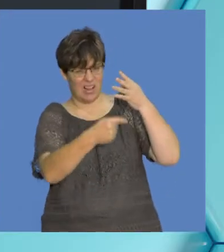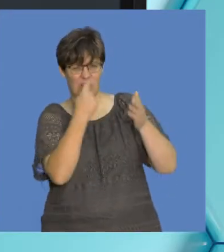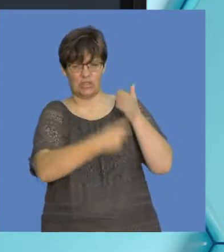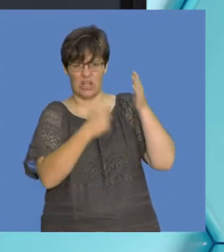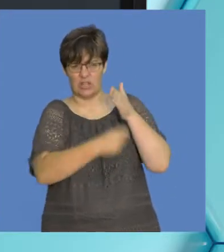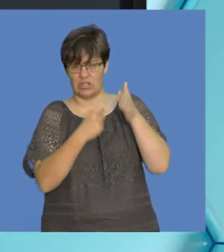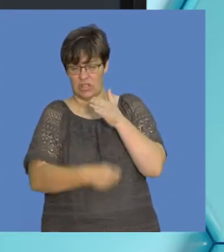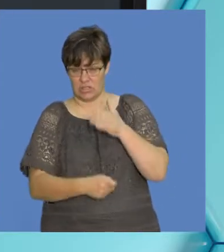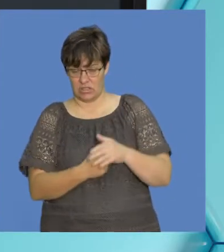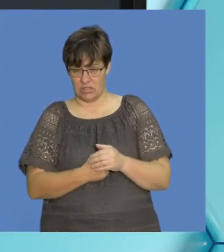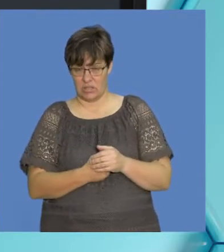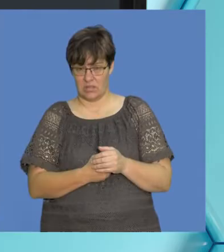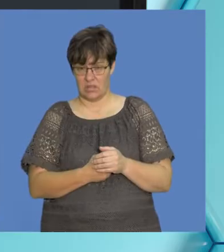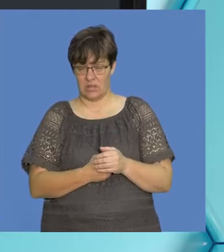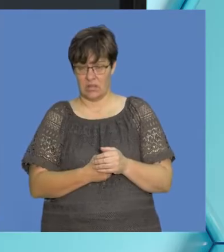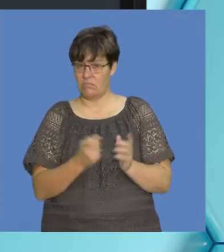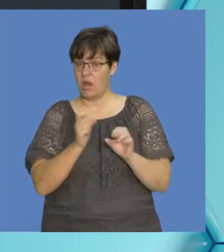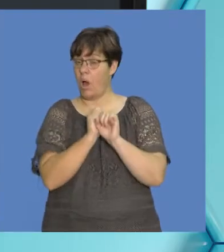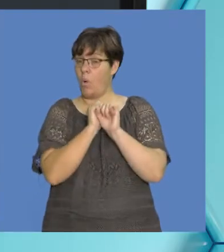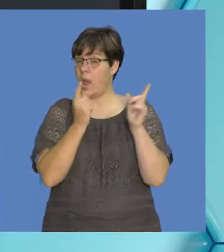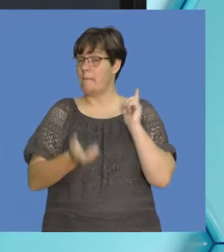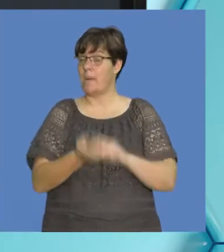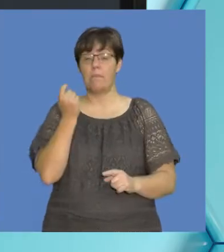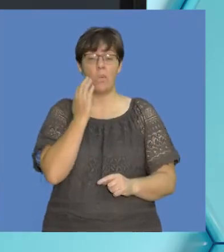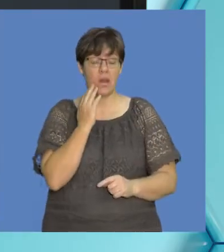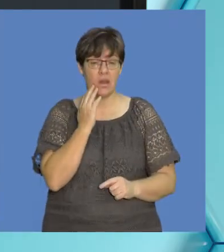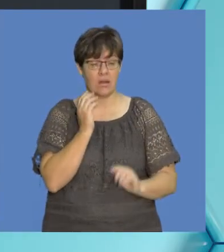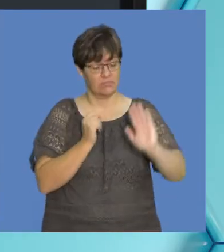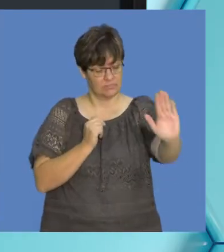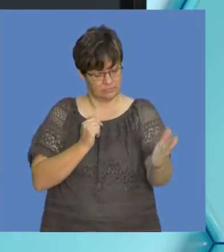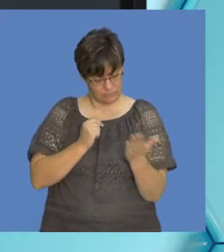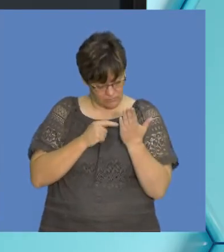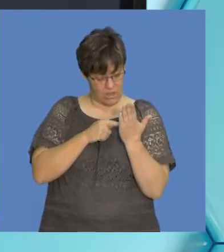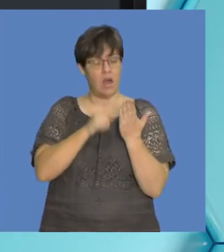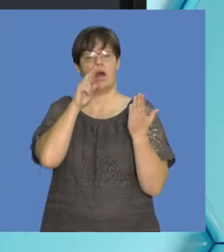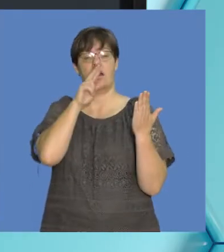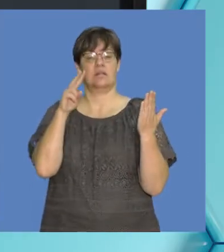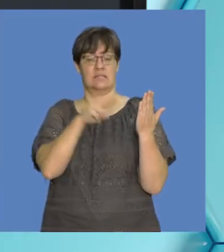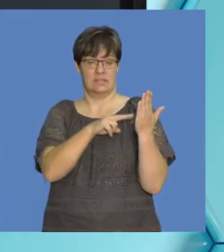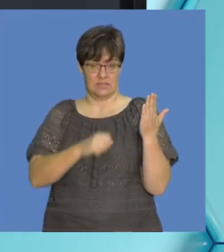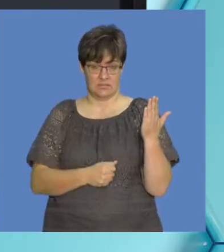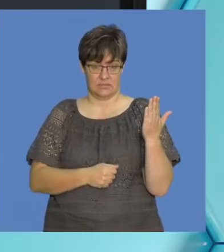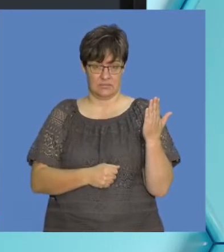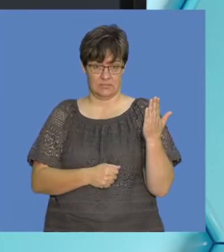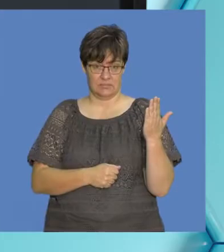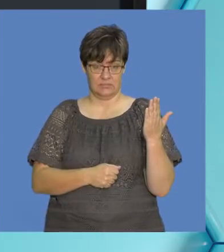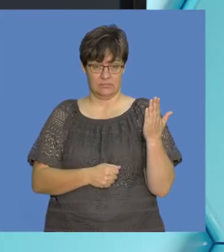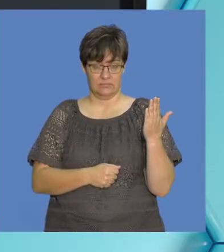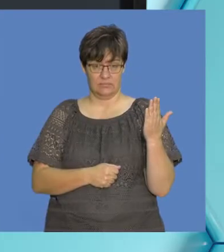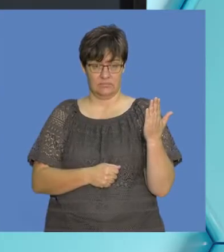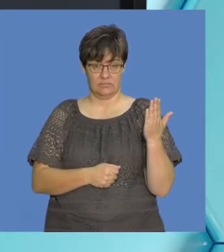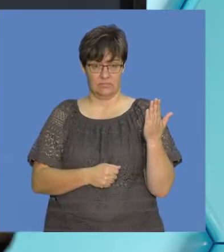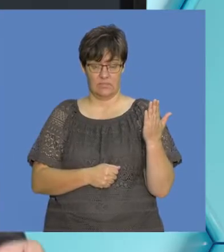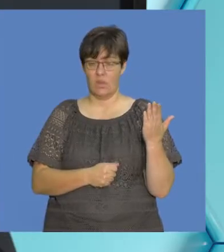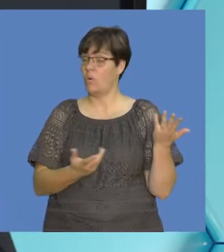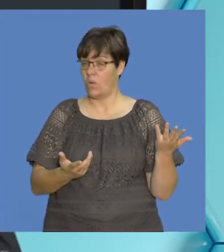charges, when do you become aware of them? When you receive your bank statement, right? Obviously, at